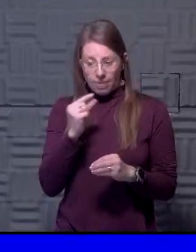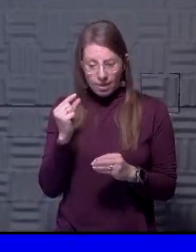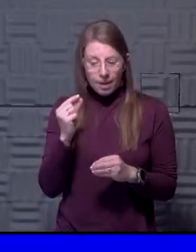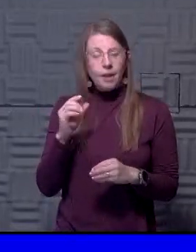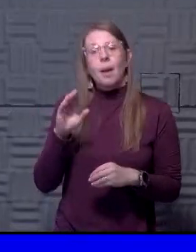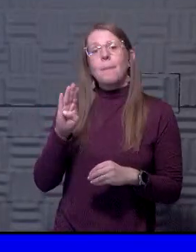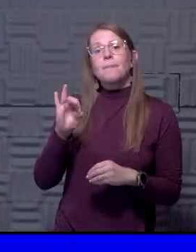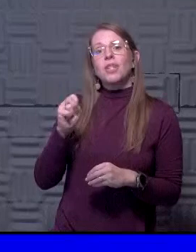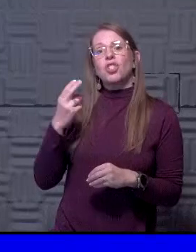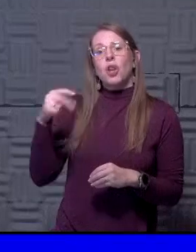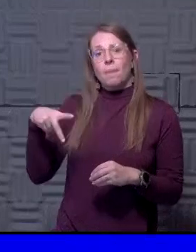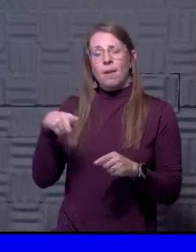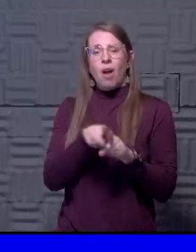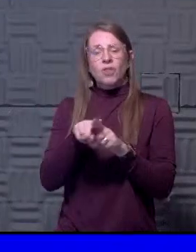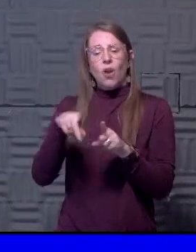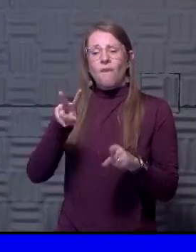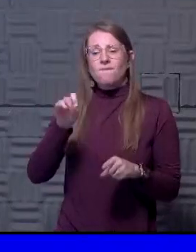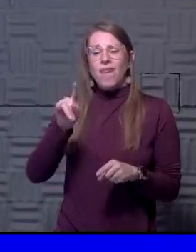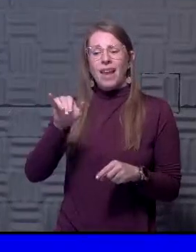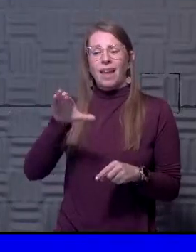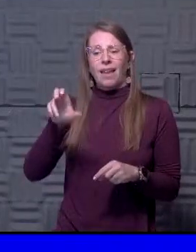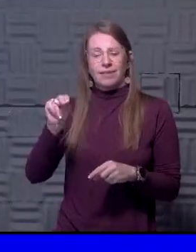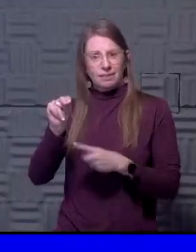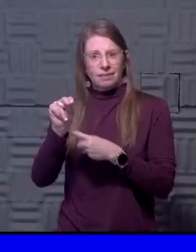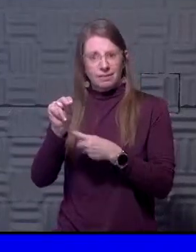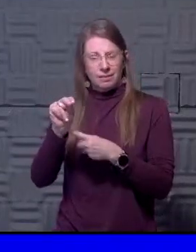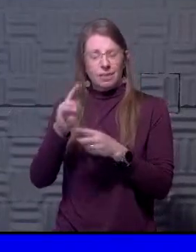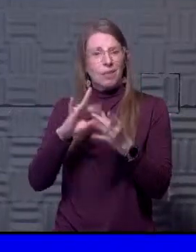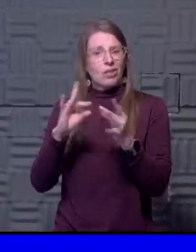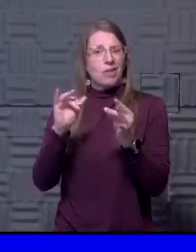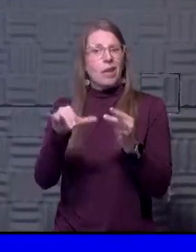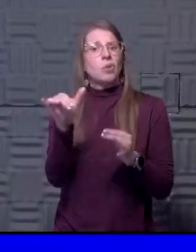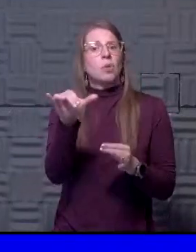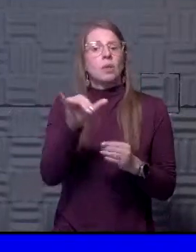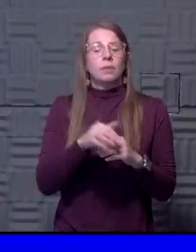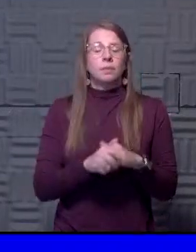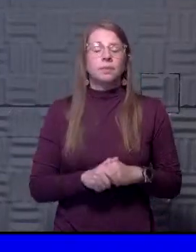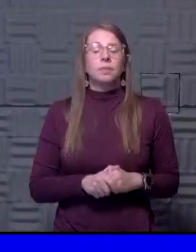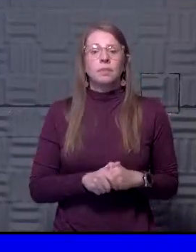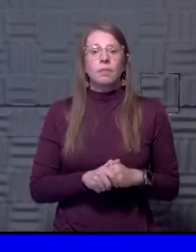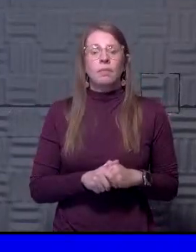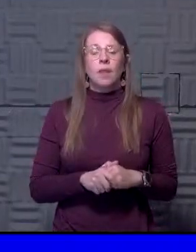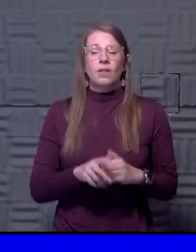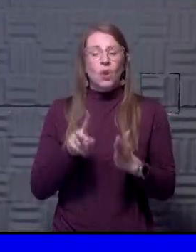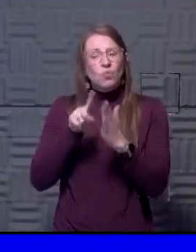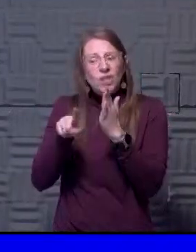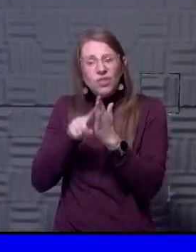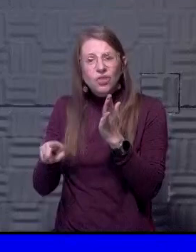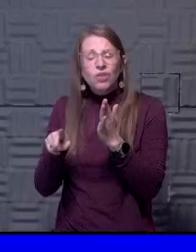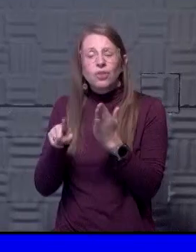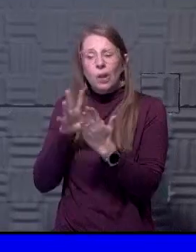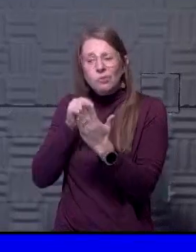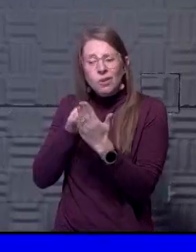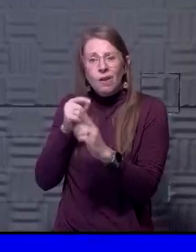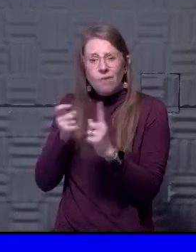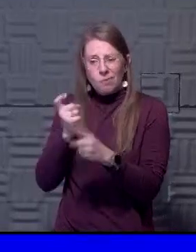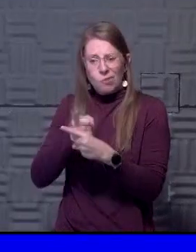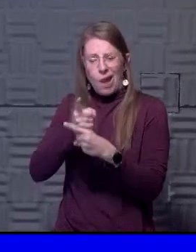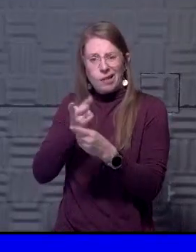Vatican itself has said that as well. So I would just, again, do the due diligence, do the research, get it from those